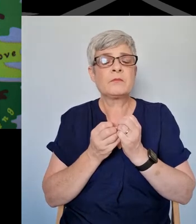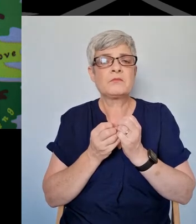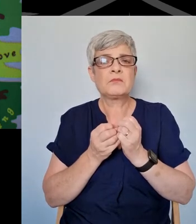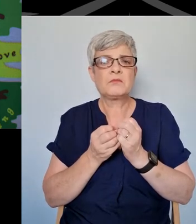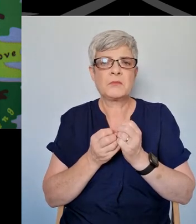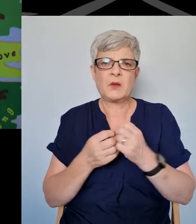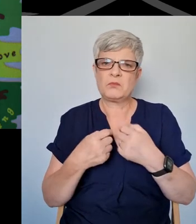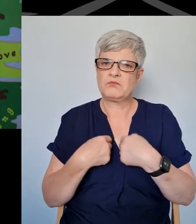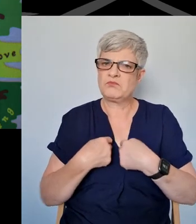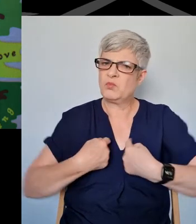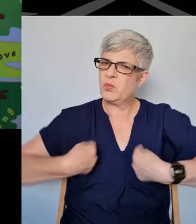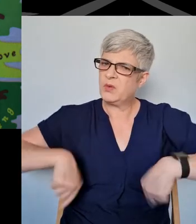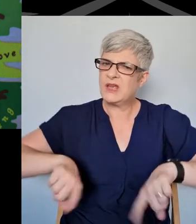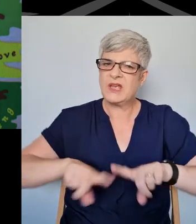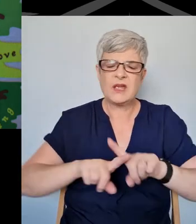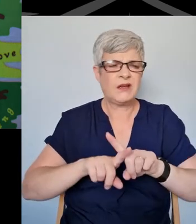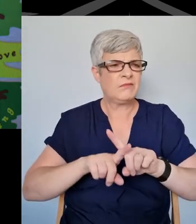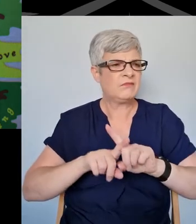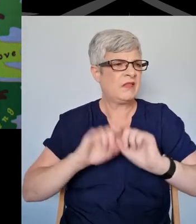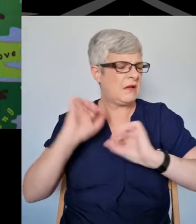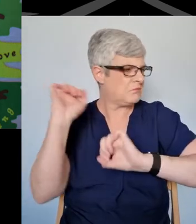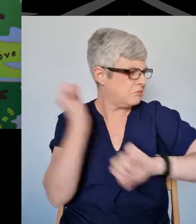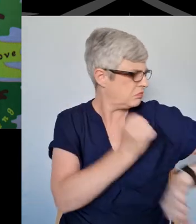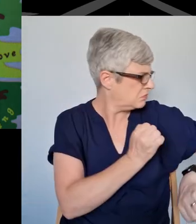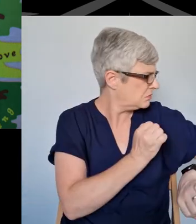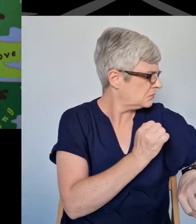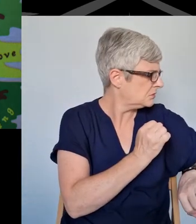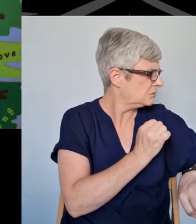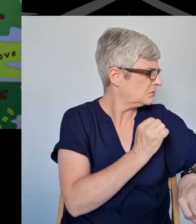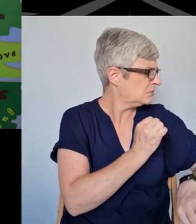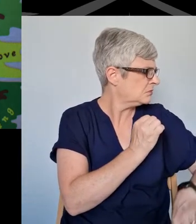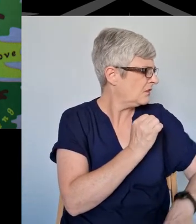We had turned from you, and